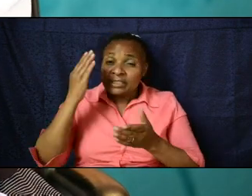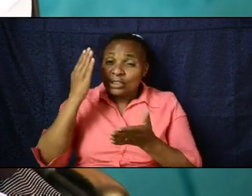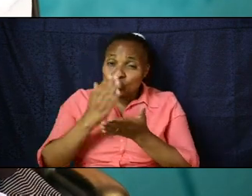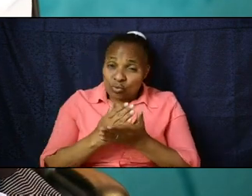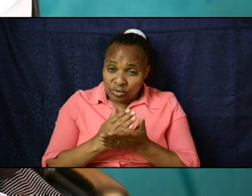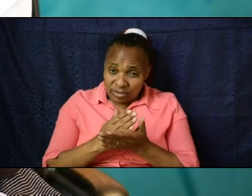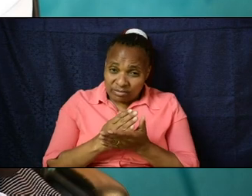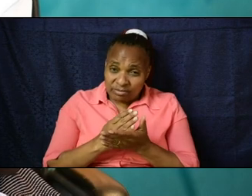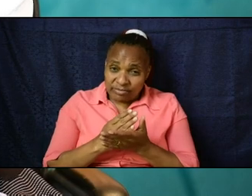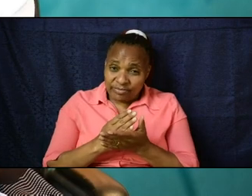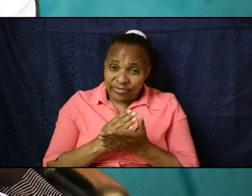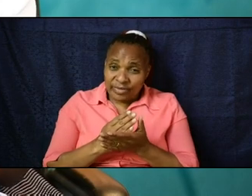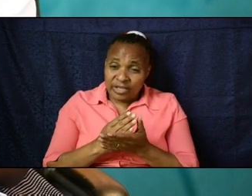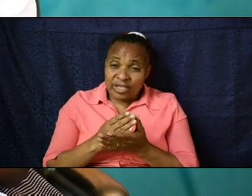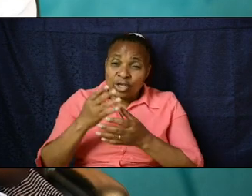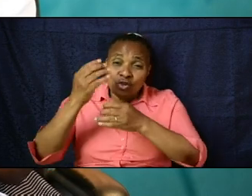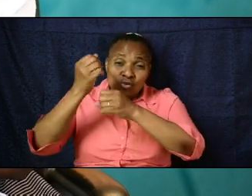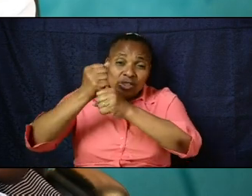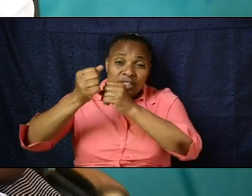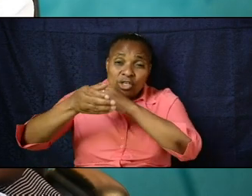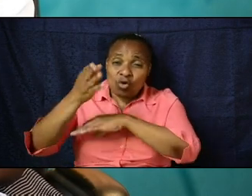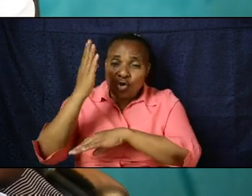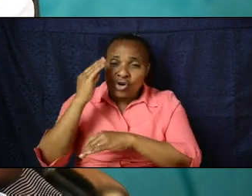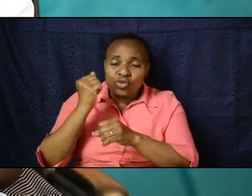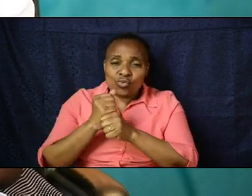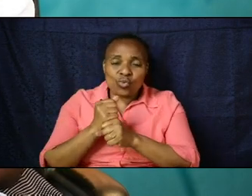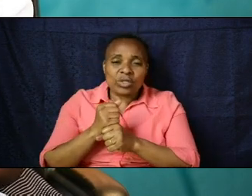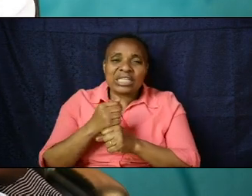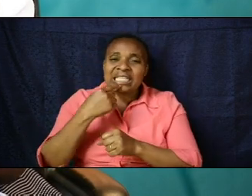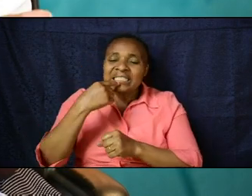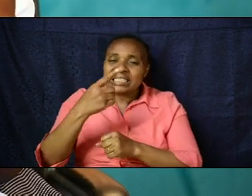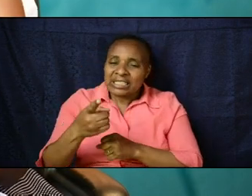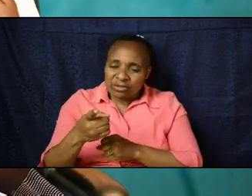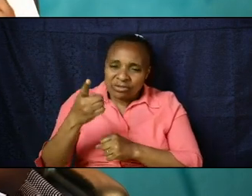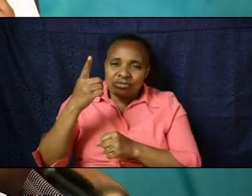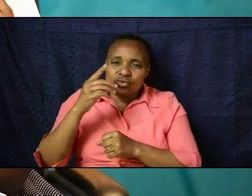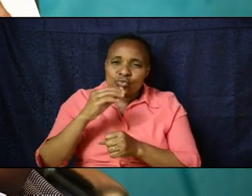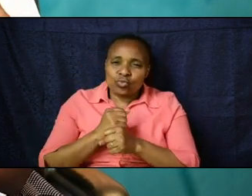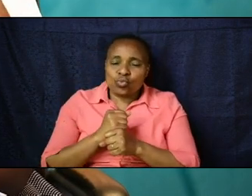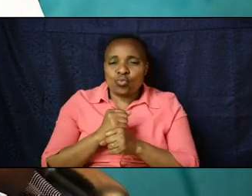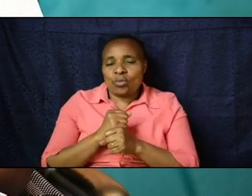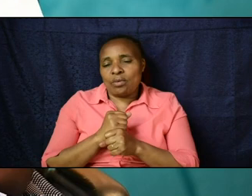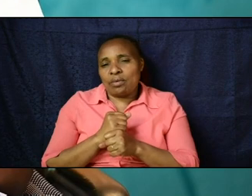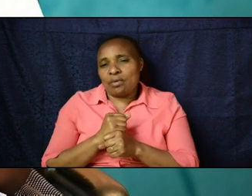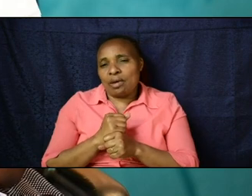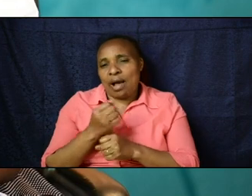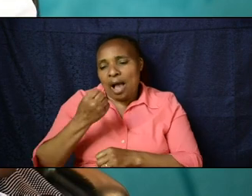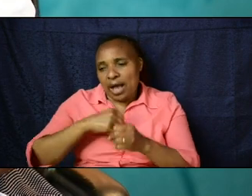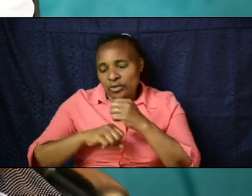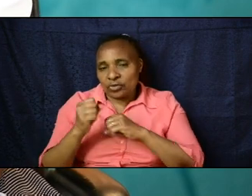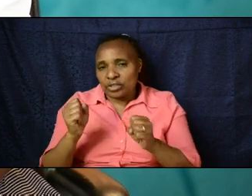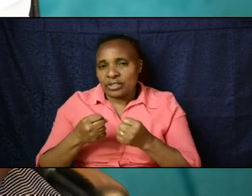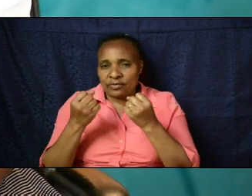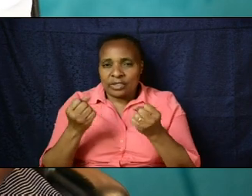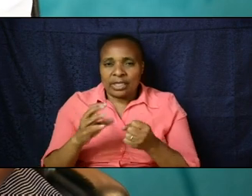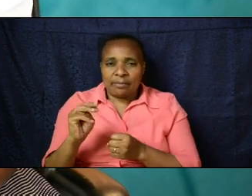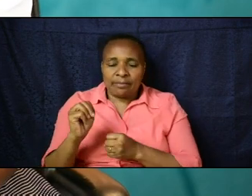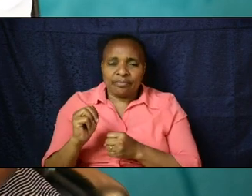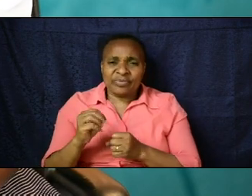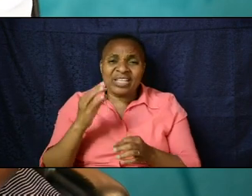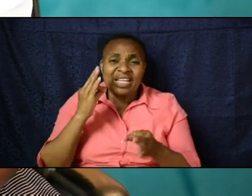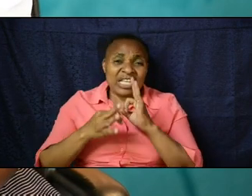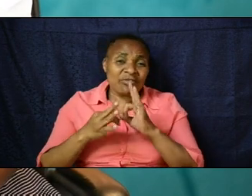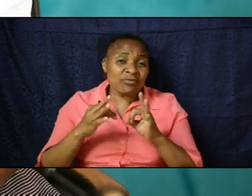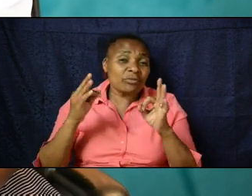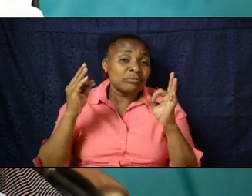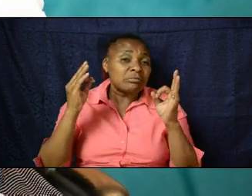that they were trusting in God and doing what they told him to do, what he told them to do, is what actually saved them. And if they